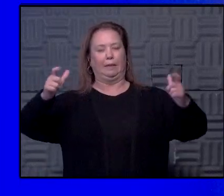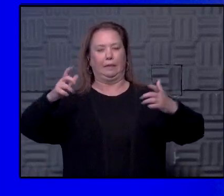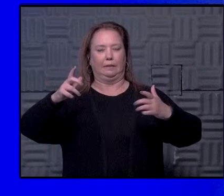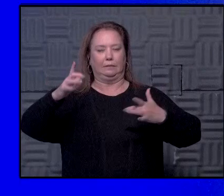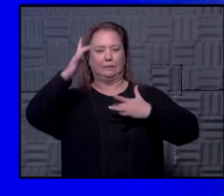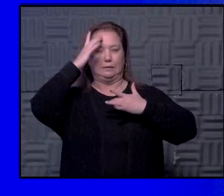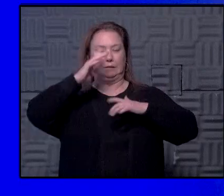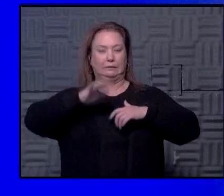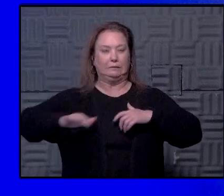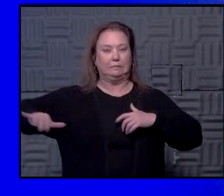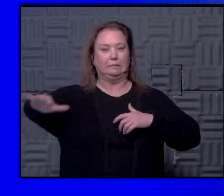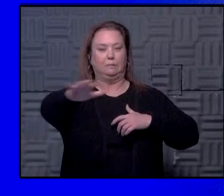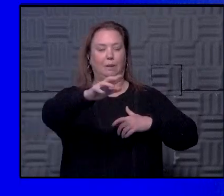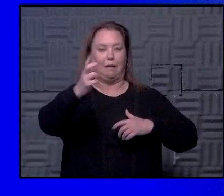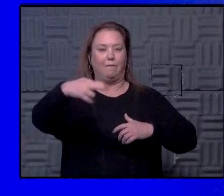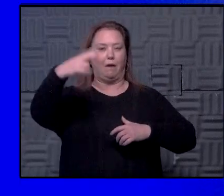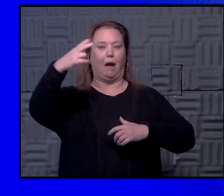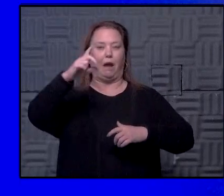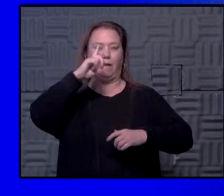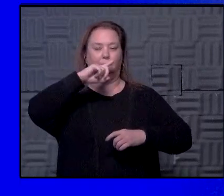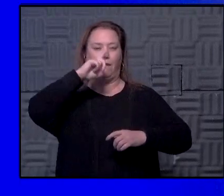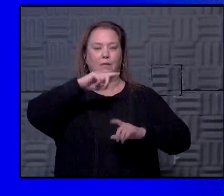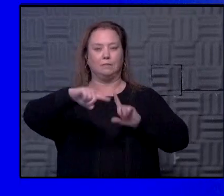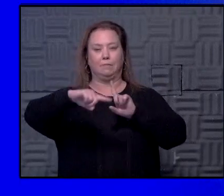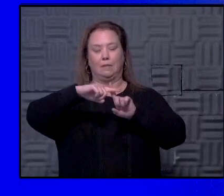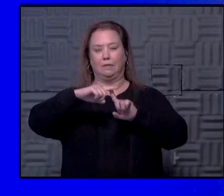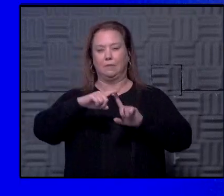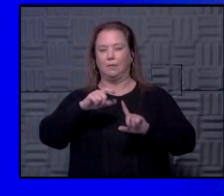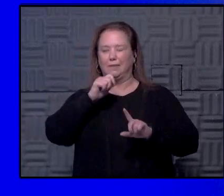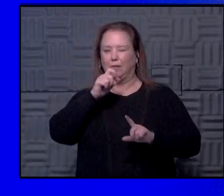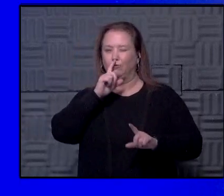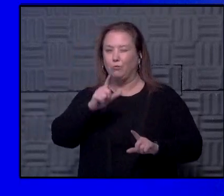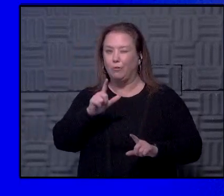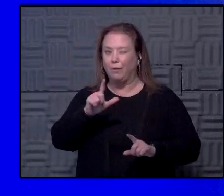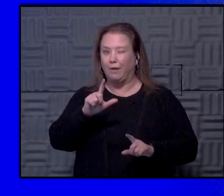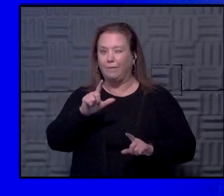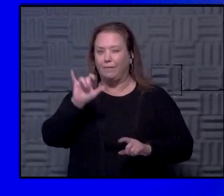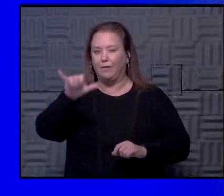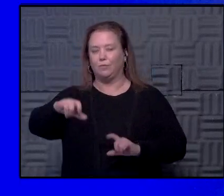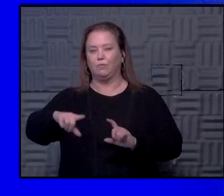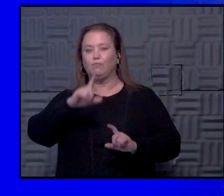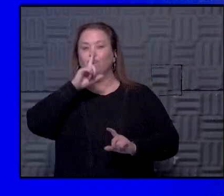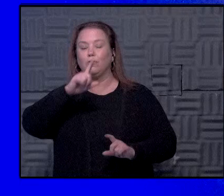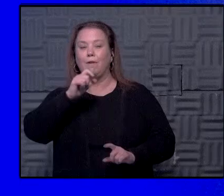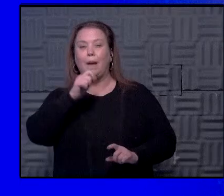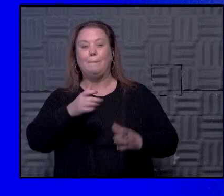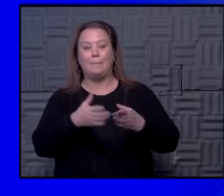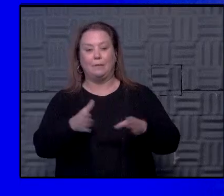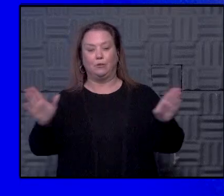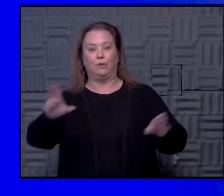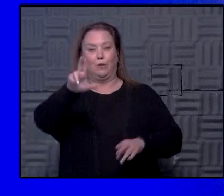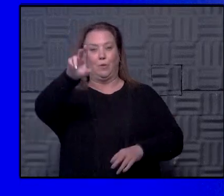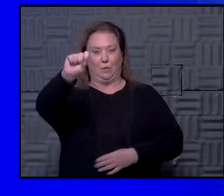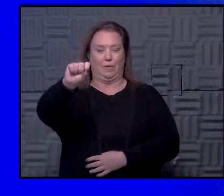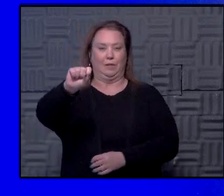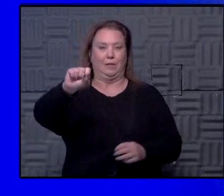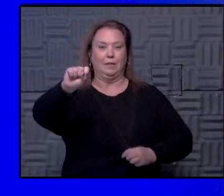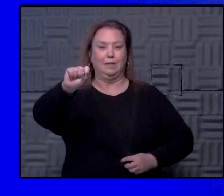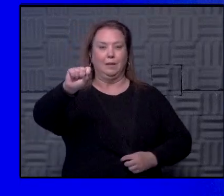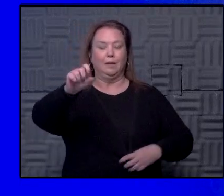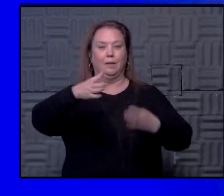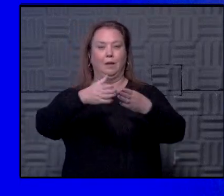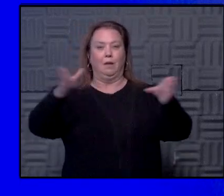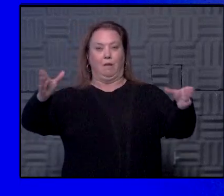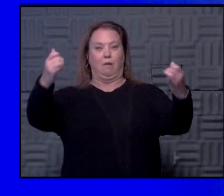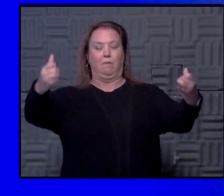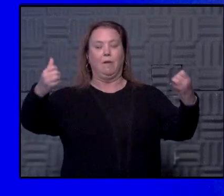disease in the community, can have a higher rate of false positives. So it's really unclear how true those positives were as well. But in general, in the United States,